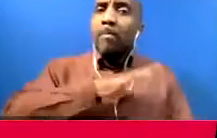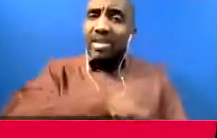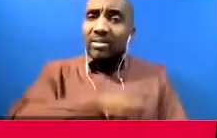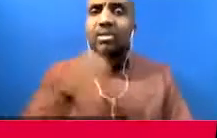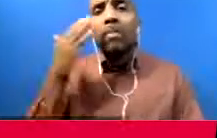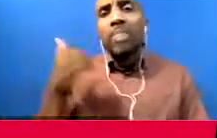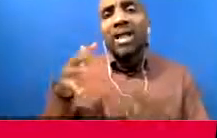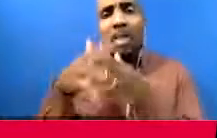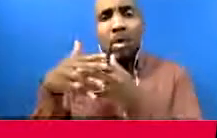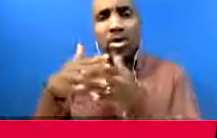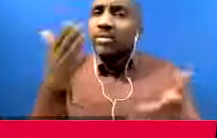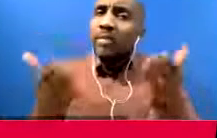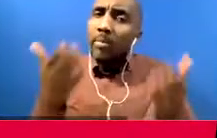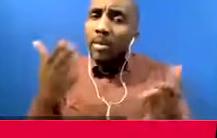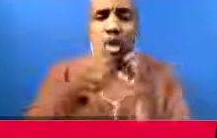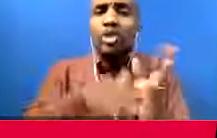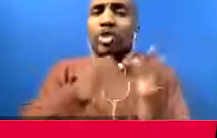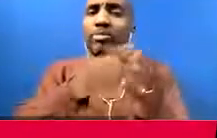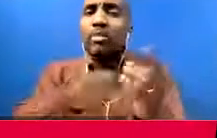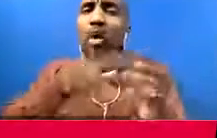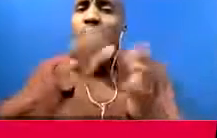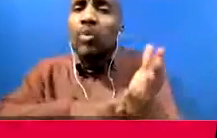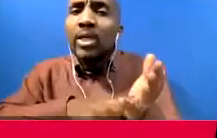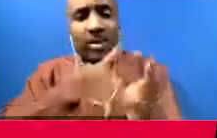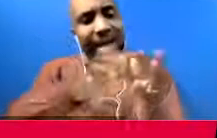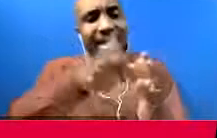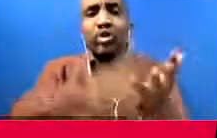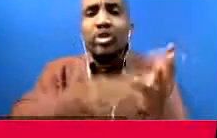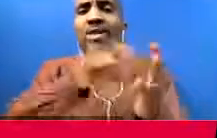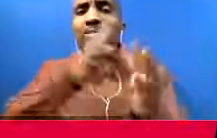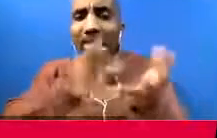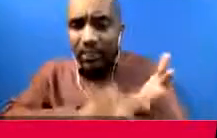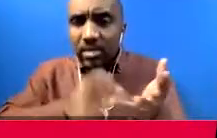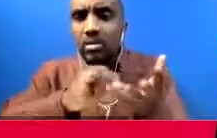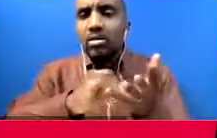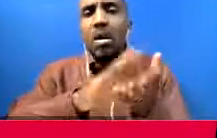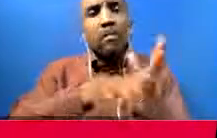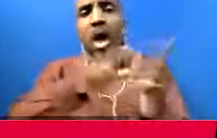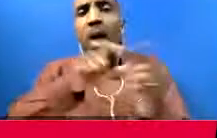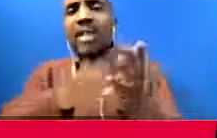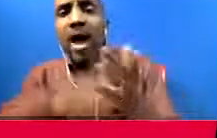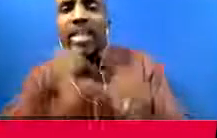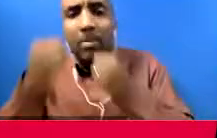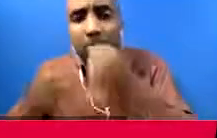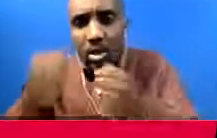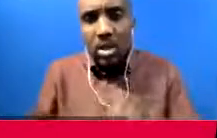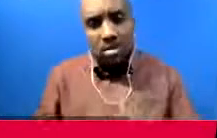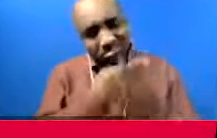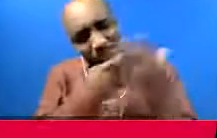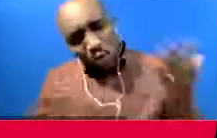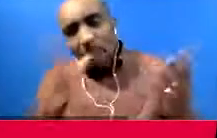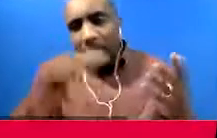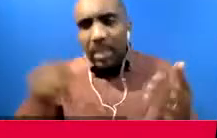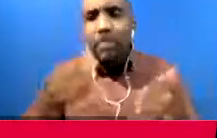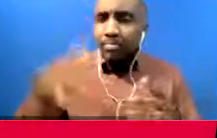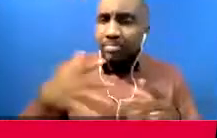and Black Americans, and people like James Baldwin, Angela Davis, Muhammad Ali, Mark Lamont Hill, Michelle Alexander, and so many others